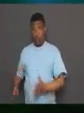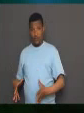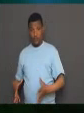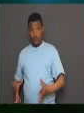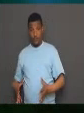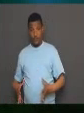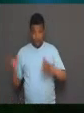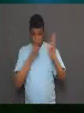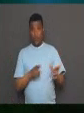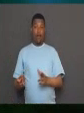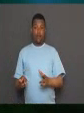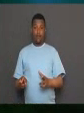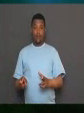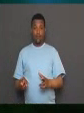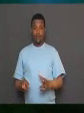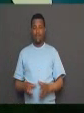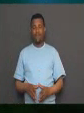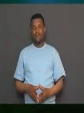Students, let's get ready.